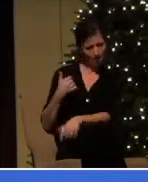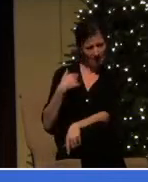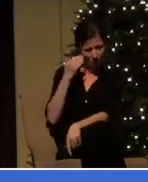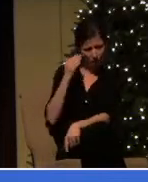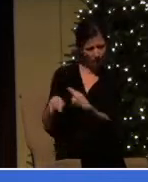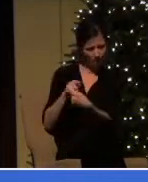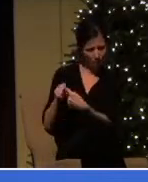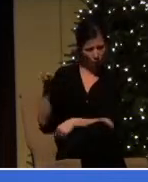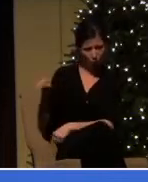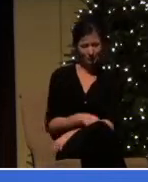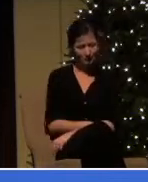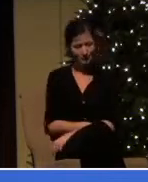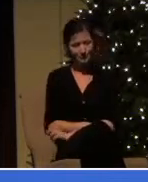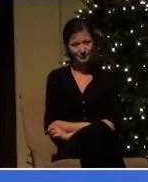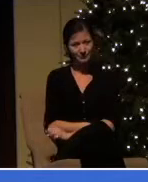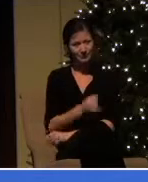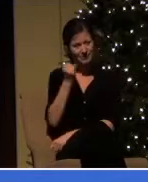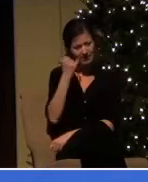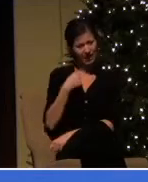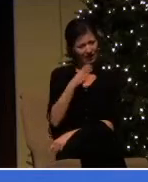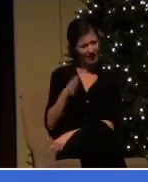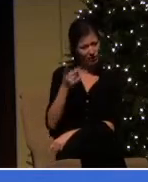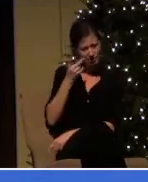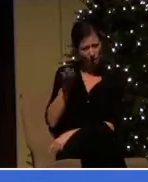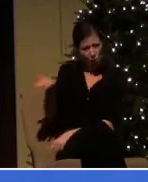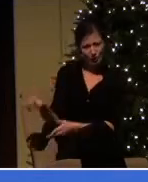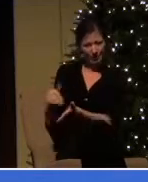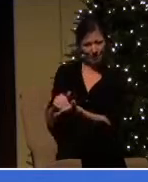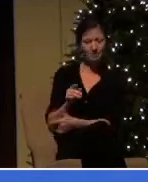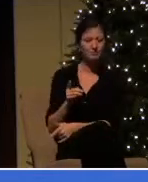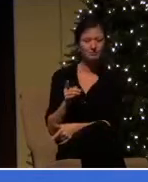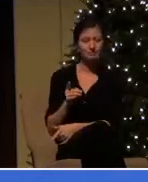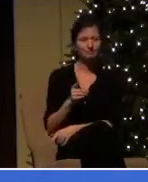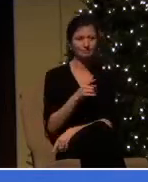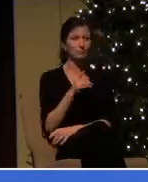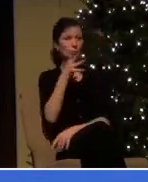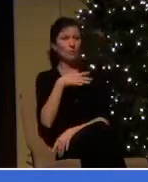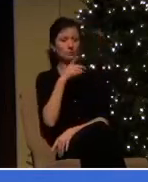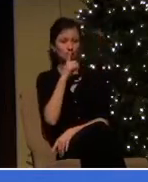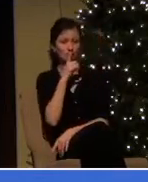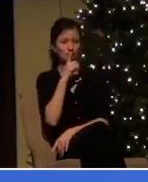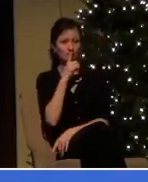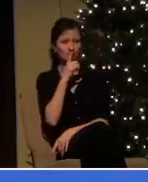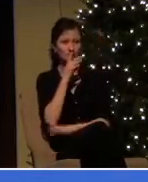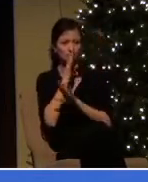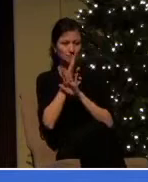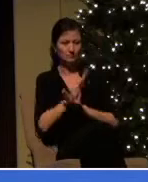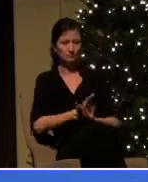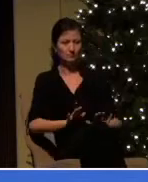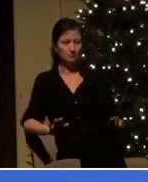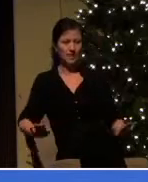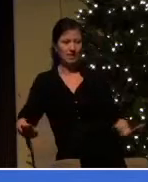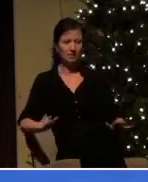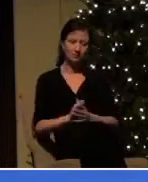me to know about who you really are?" There was no answer. Silence lingered